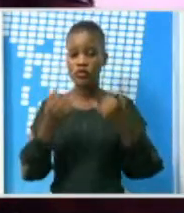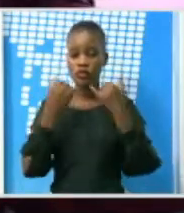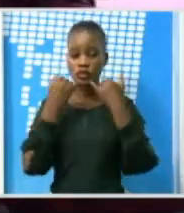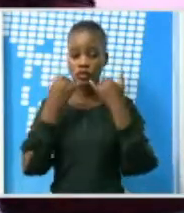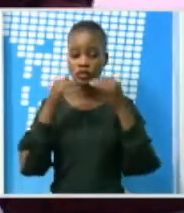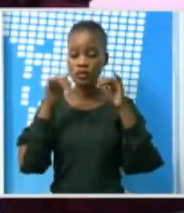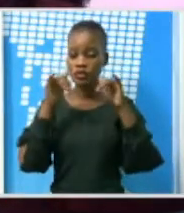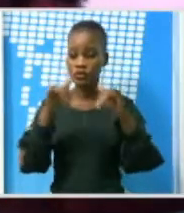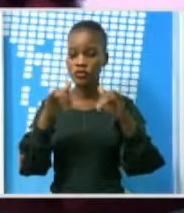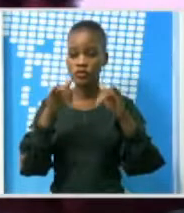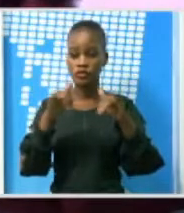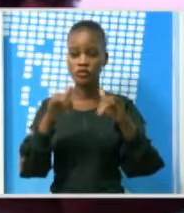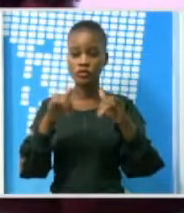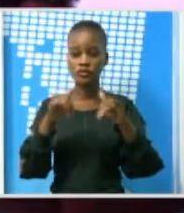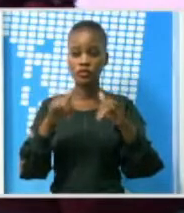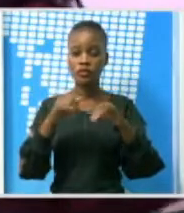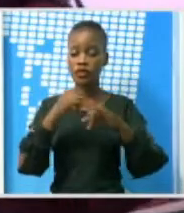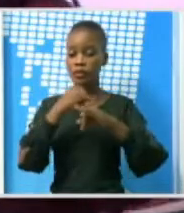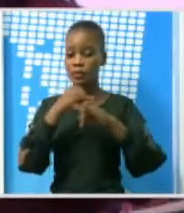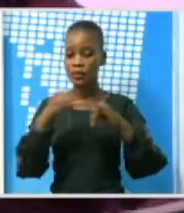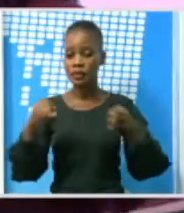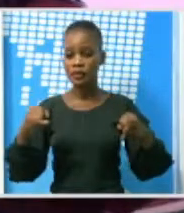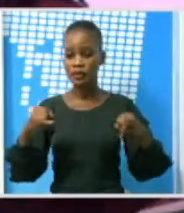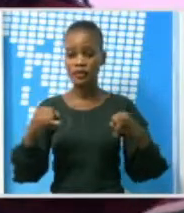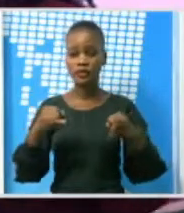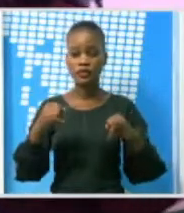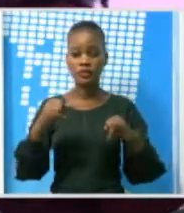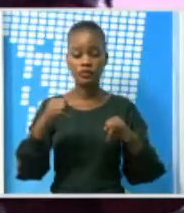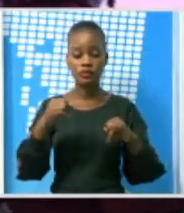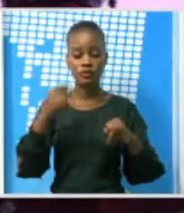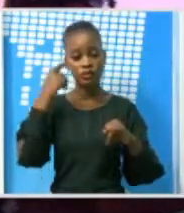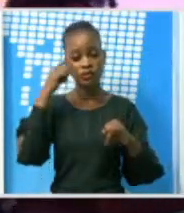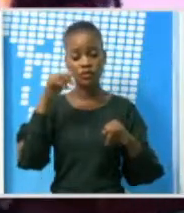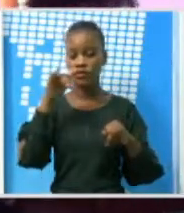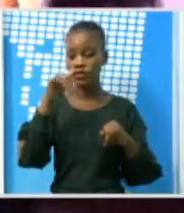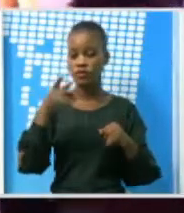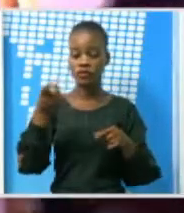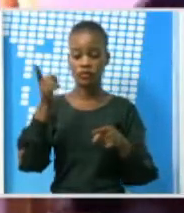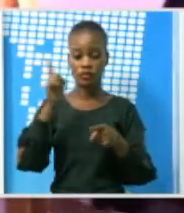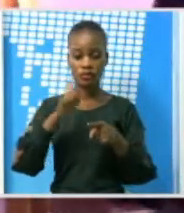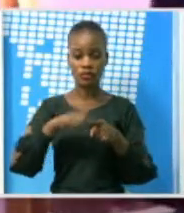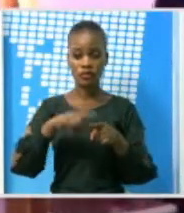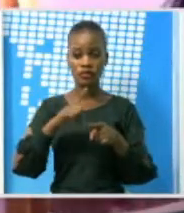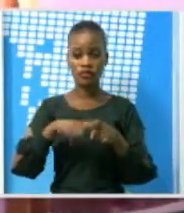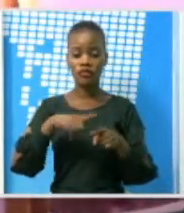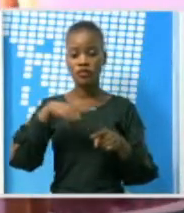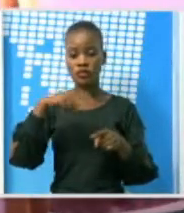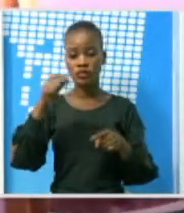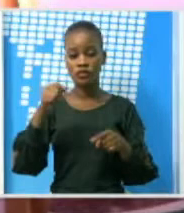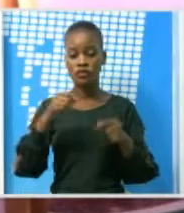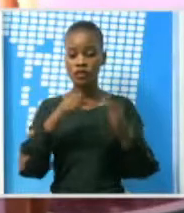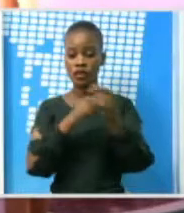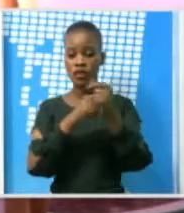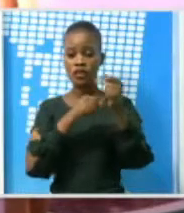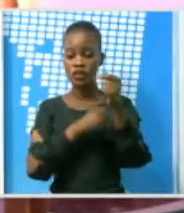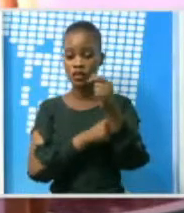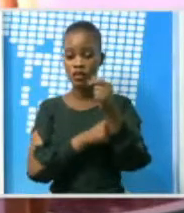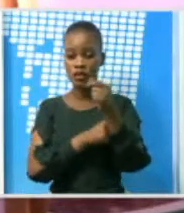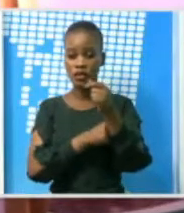energy technologies are clean energy sources. These include hydropower, solar